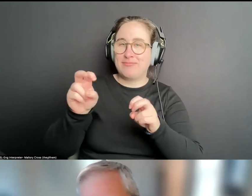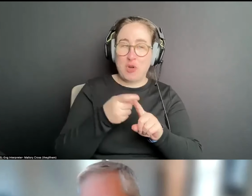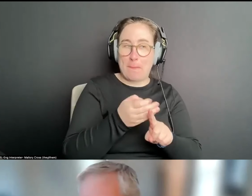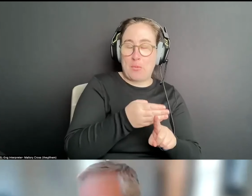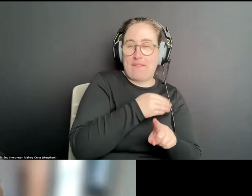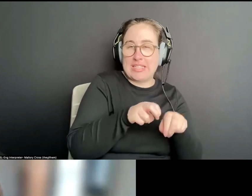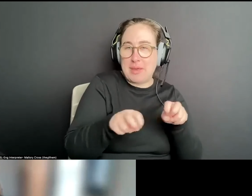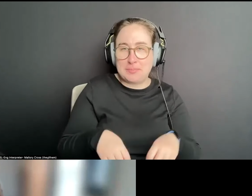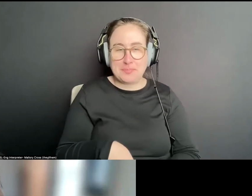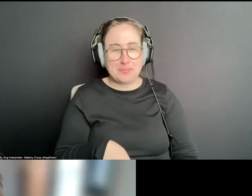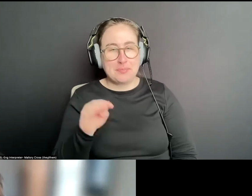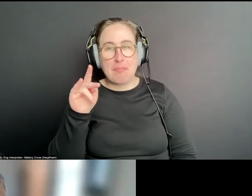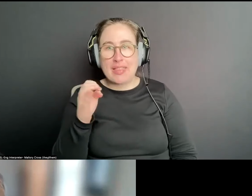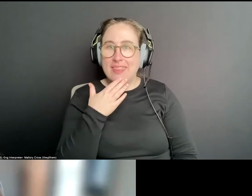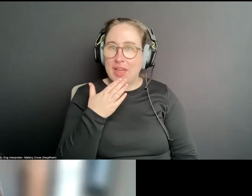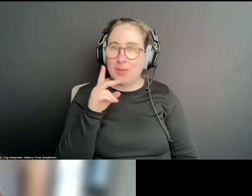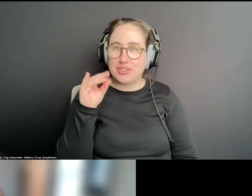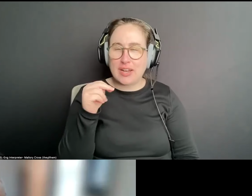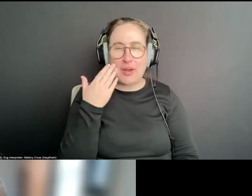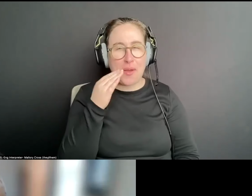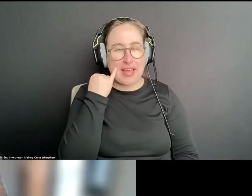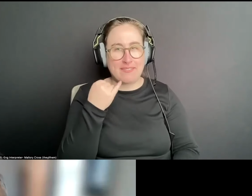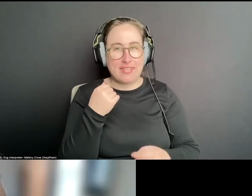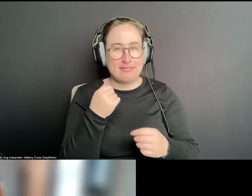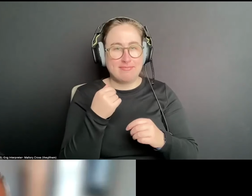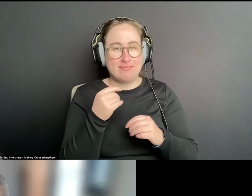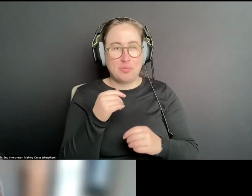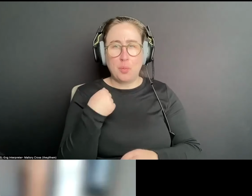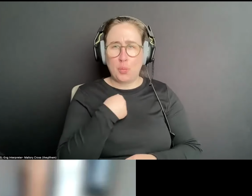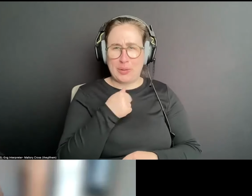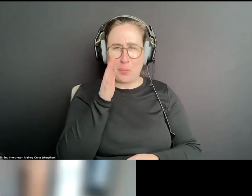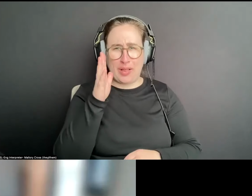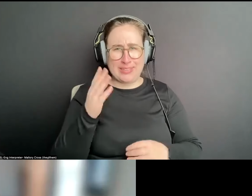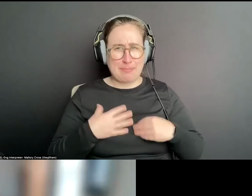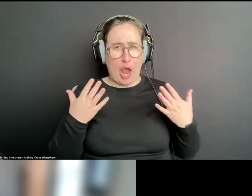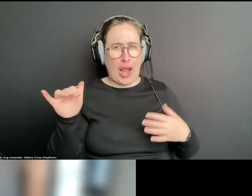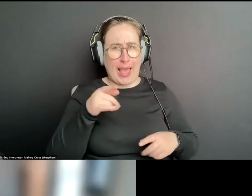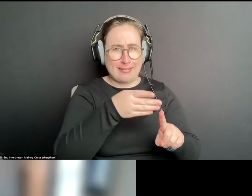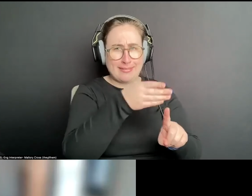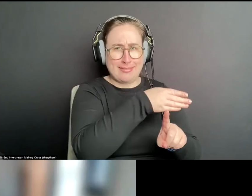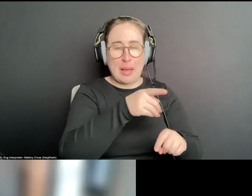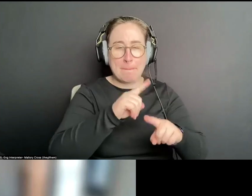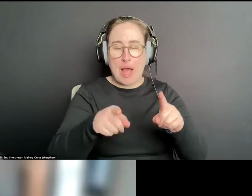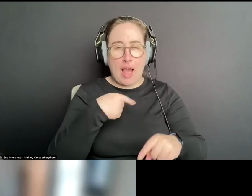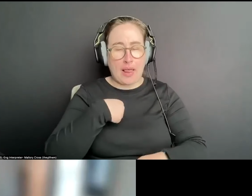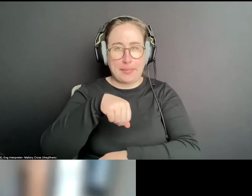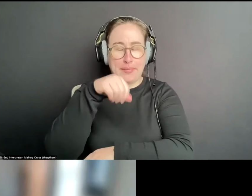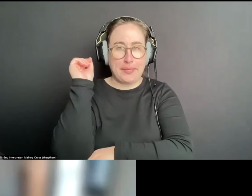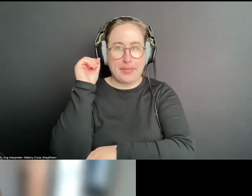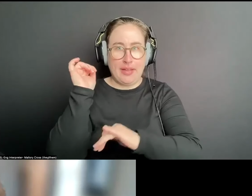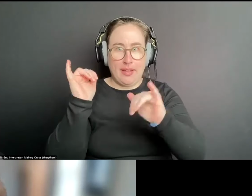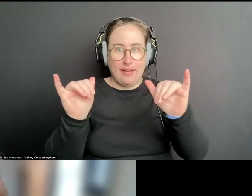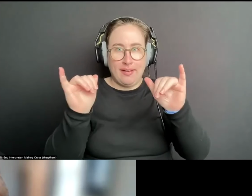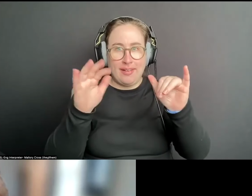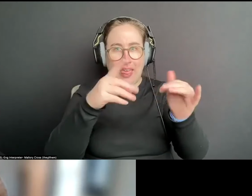Well, thank you, Dawn. I don't know if we can be as inspiring. I'm just sort of gobsmacked by